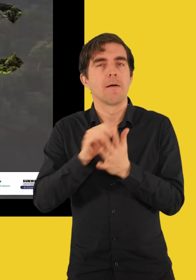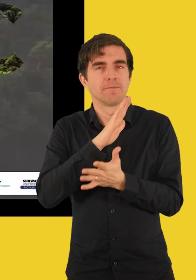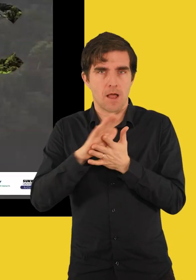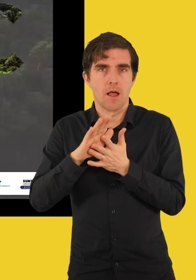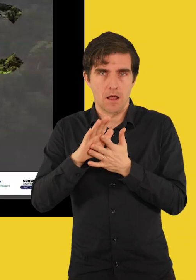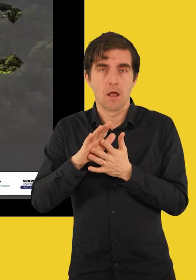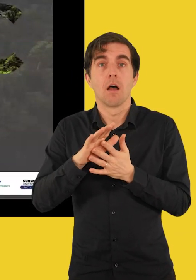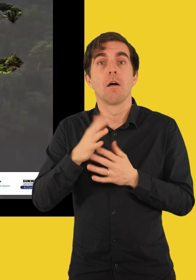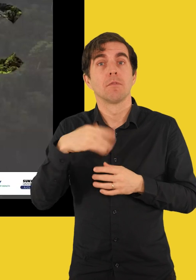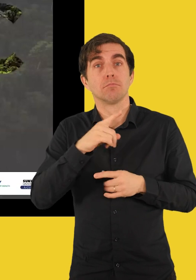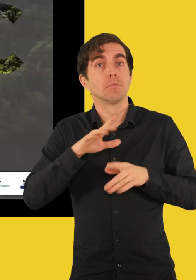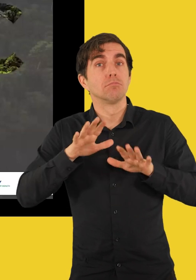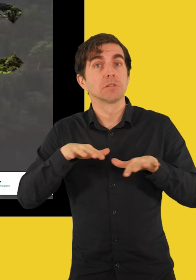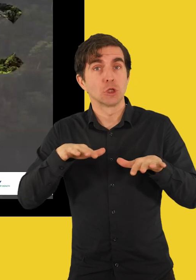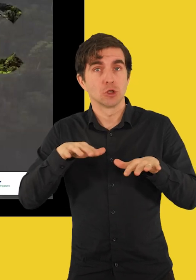Ipoh.